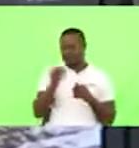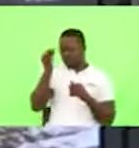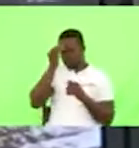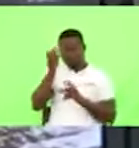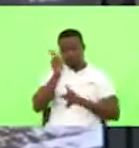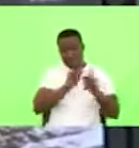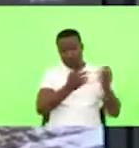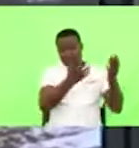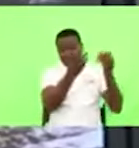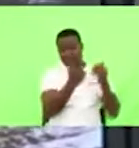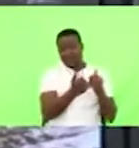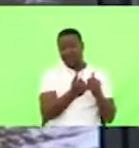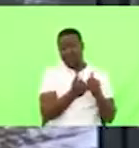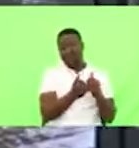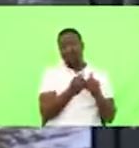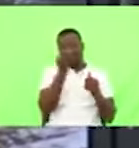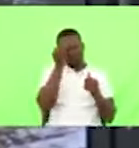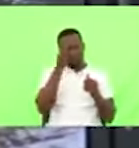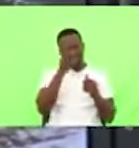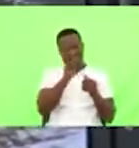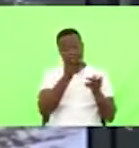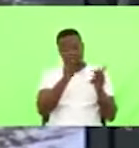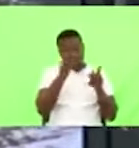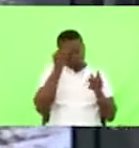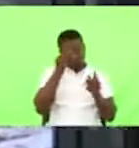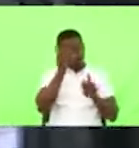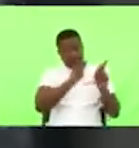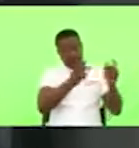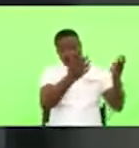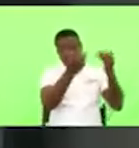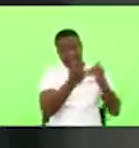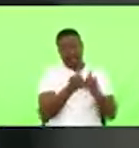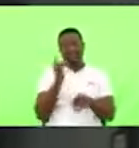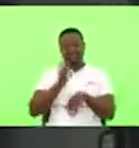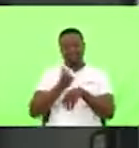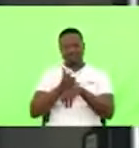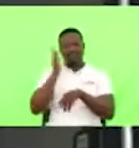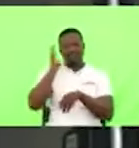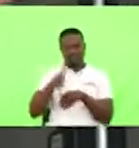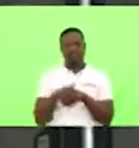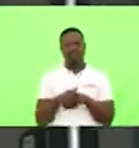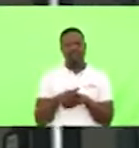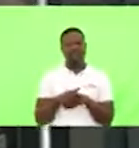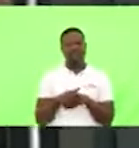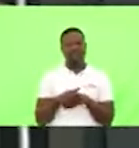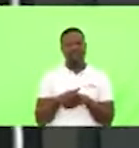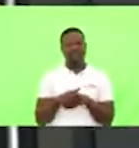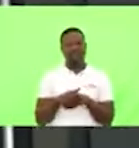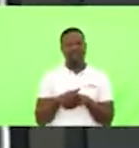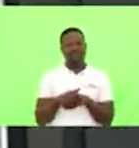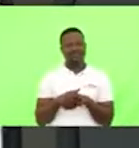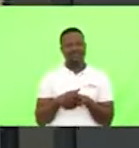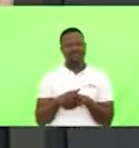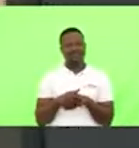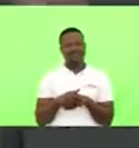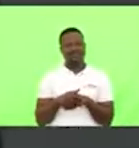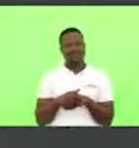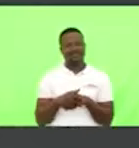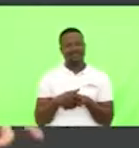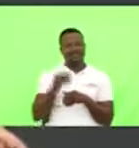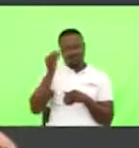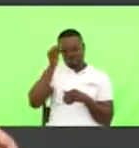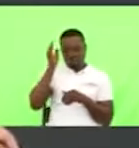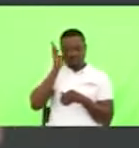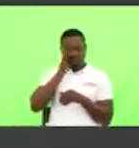come. And I knew that when they come, they would drink. And I knew the sort of beer they